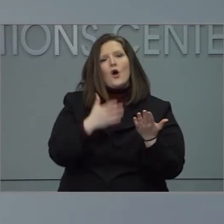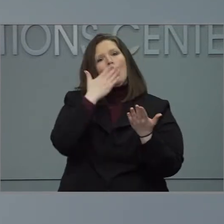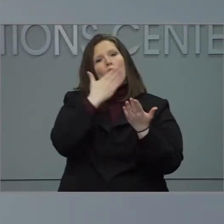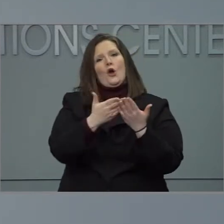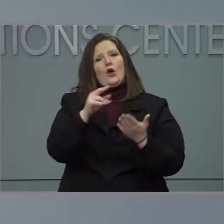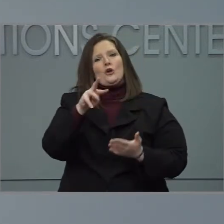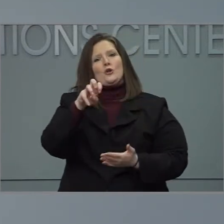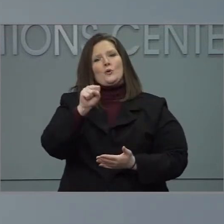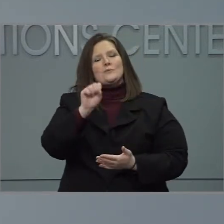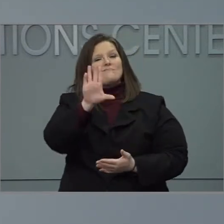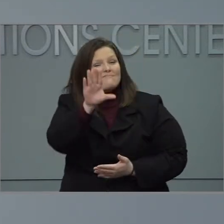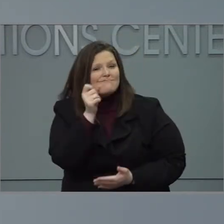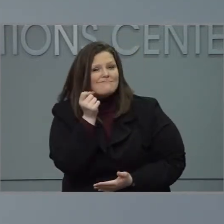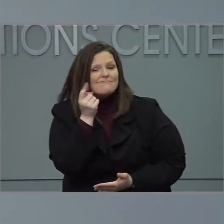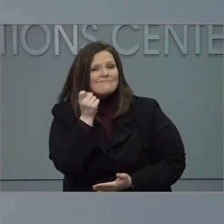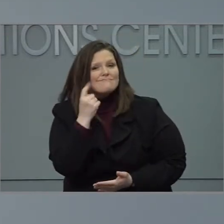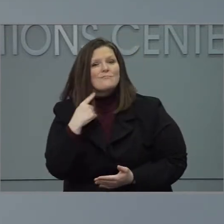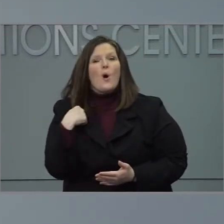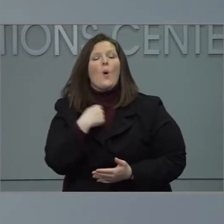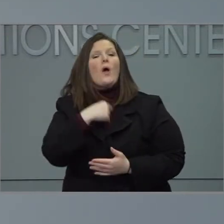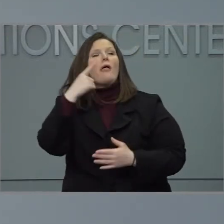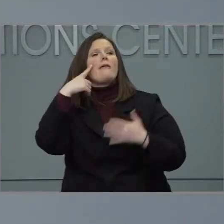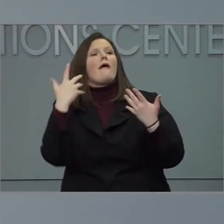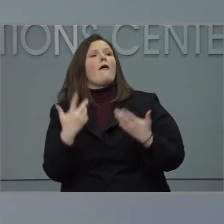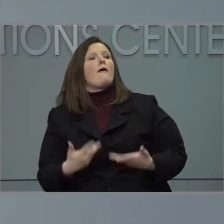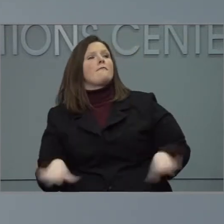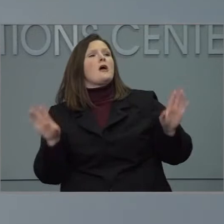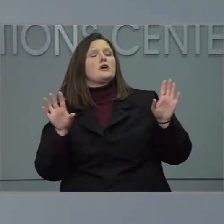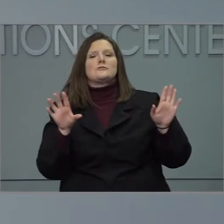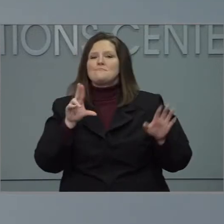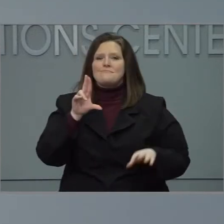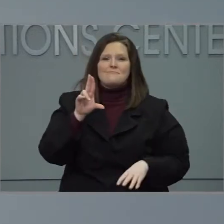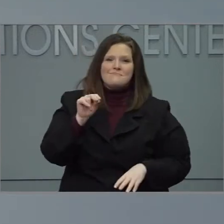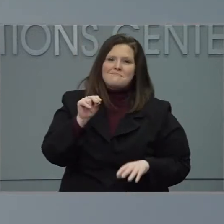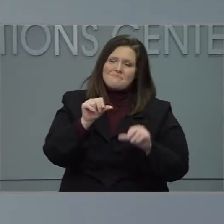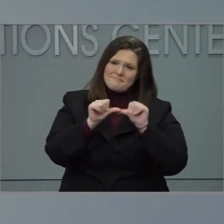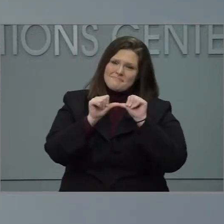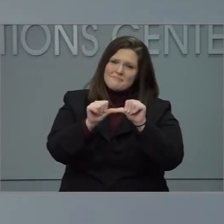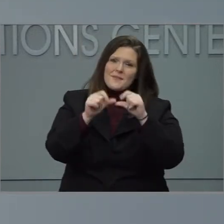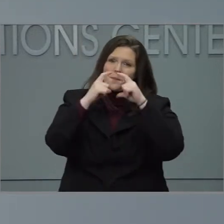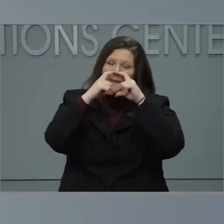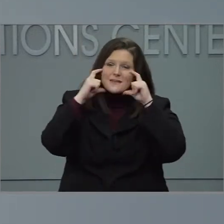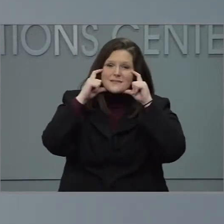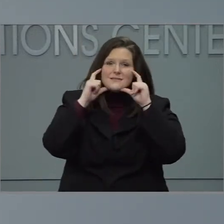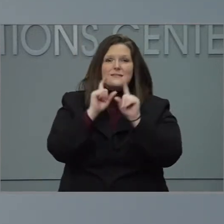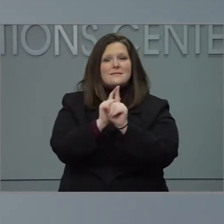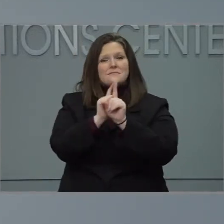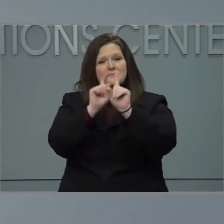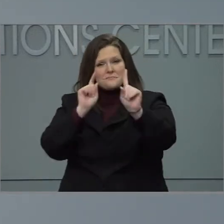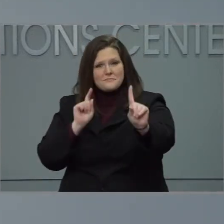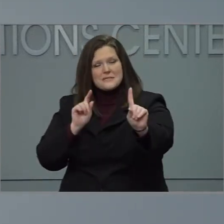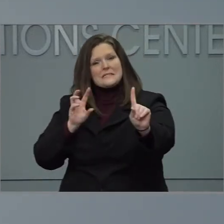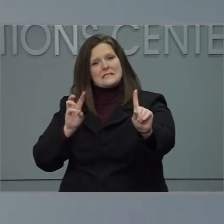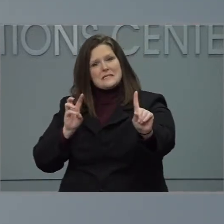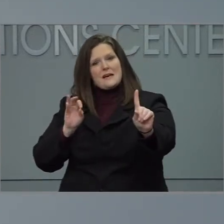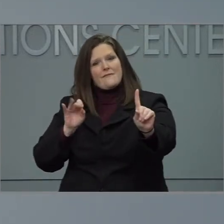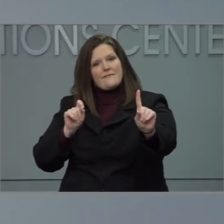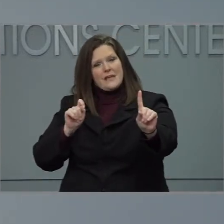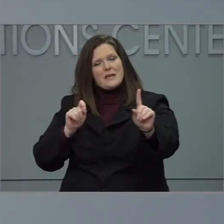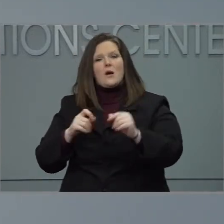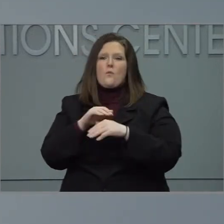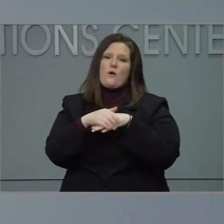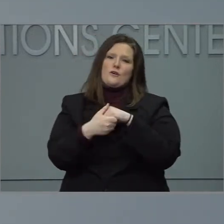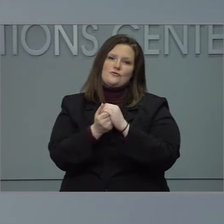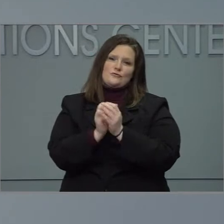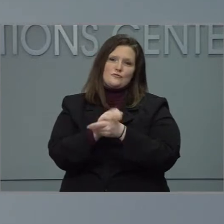However, our work is not done just yet. Keep wearing a mask, waiting 6 feet apart, and washing your hands. Let's keep protecting each